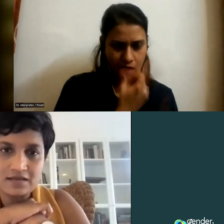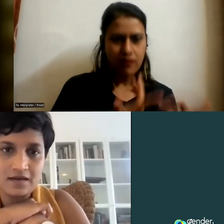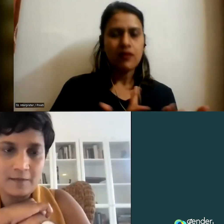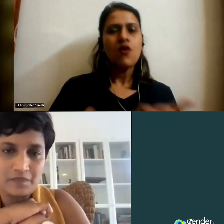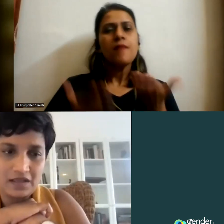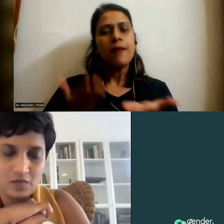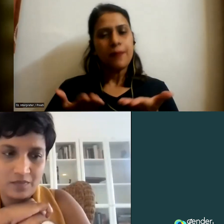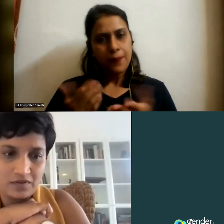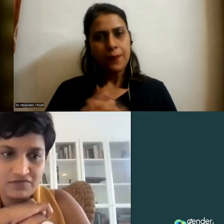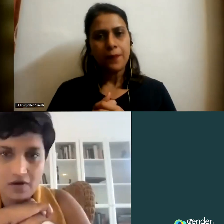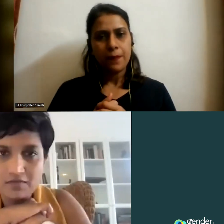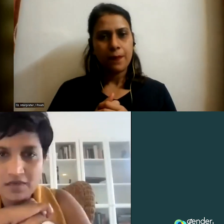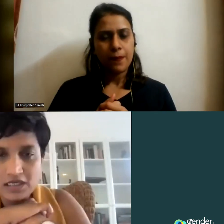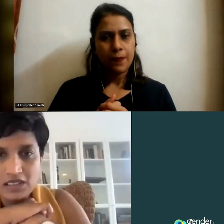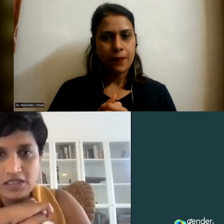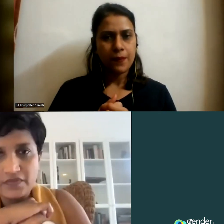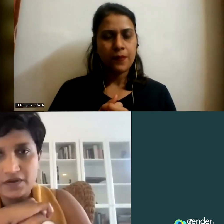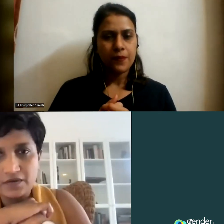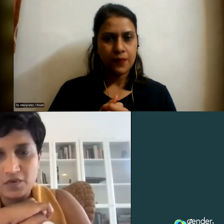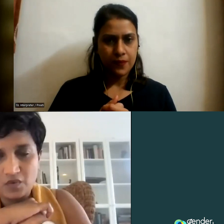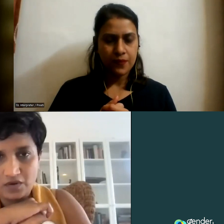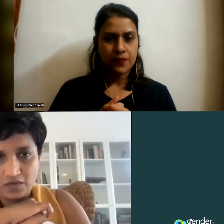is the people from